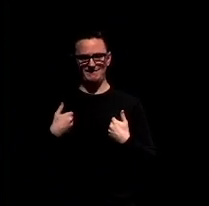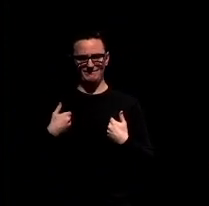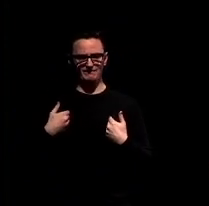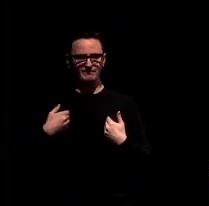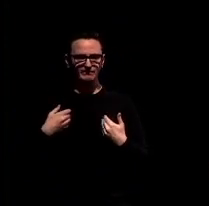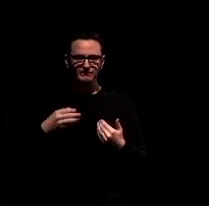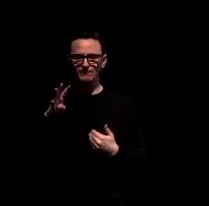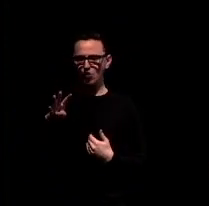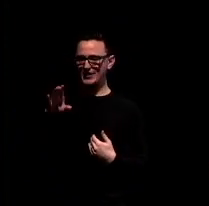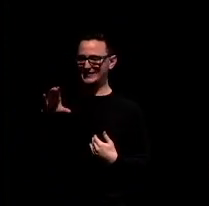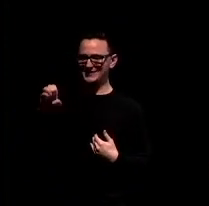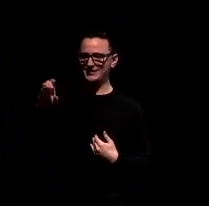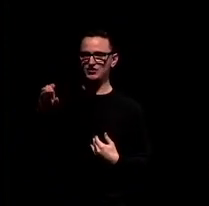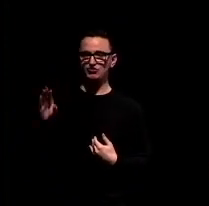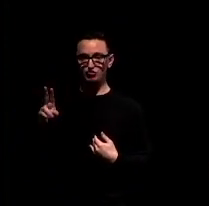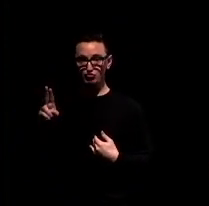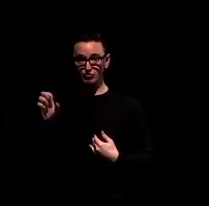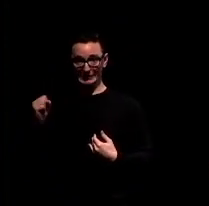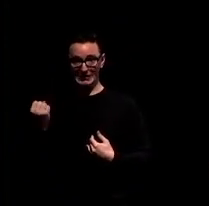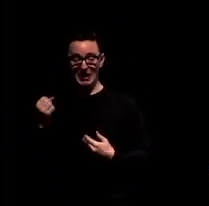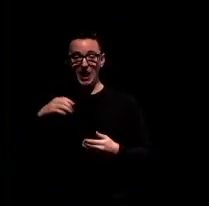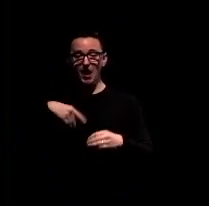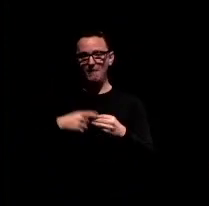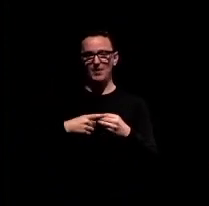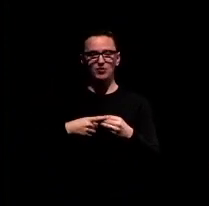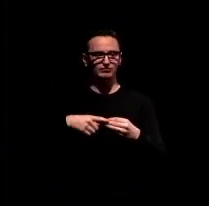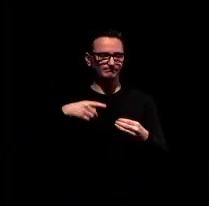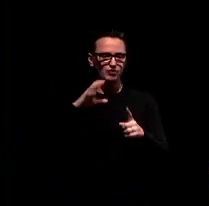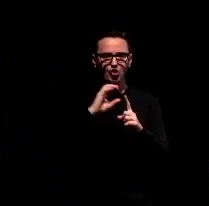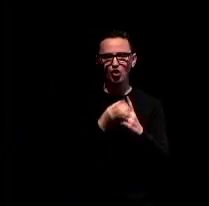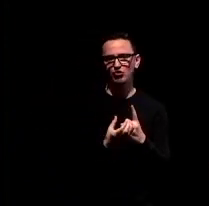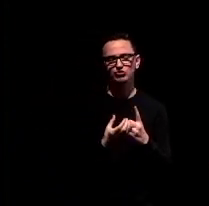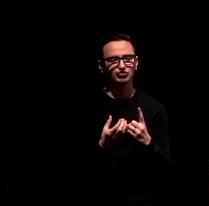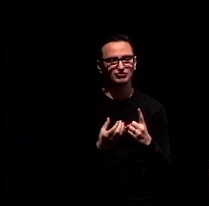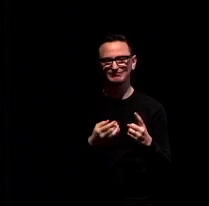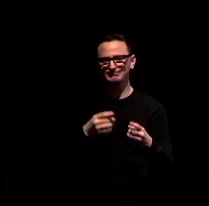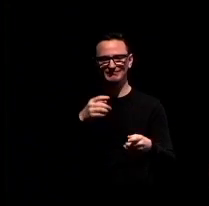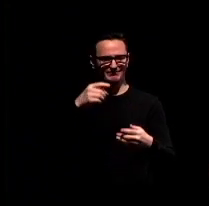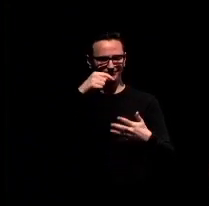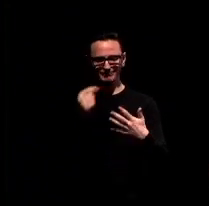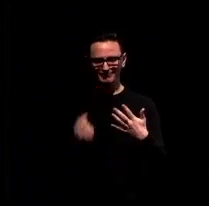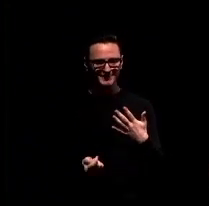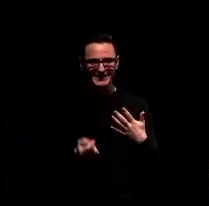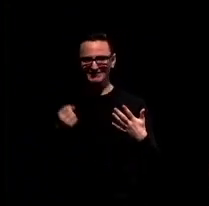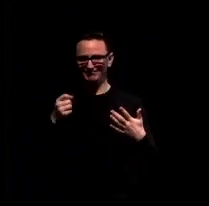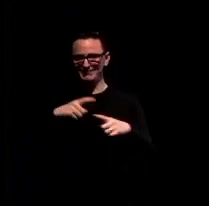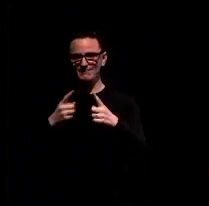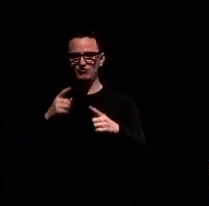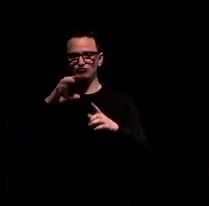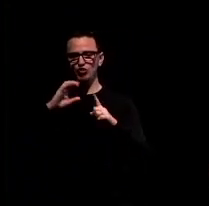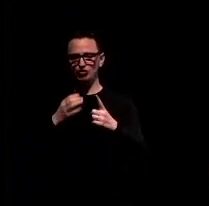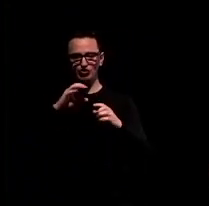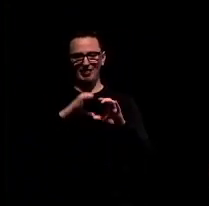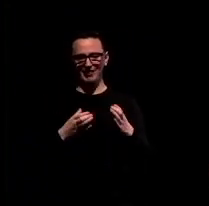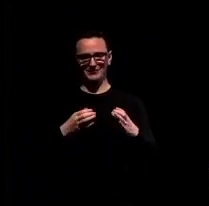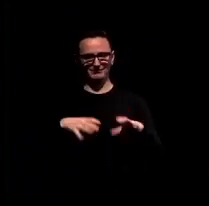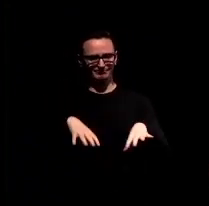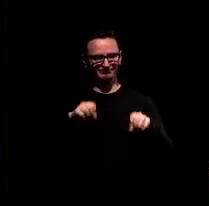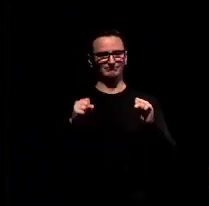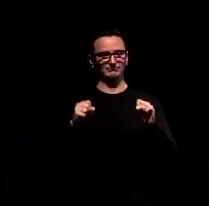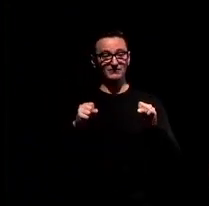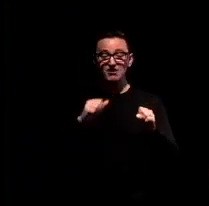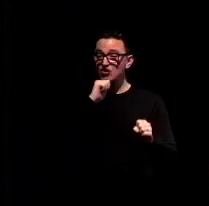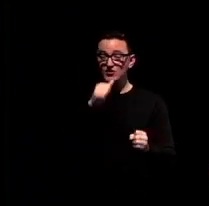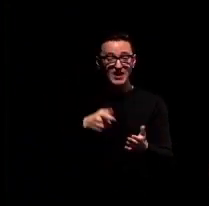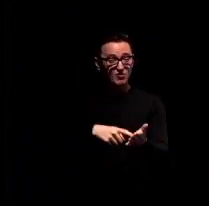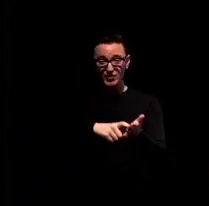about social diversity and oppression, cultural humility, and that's a first. There were no required CEUs before, and I want